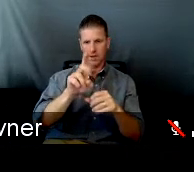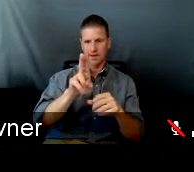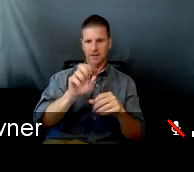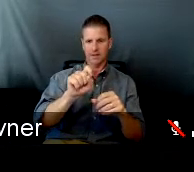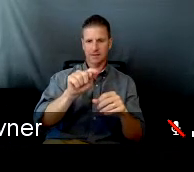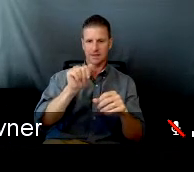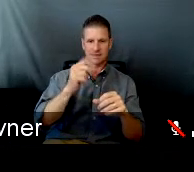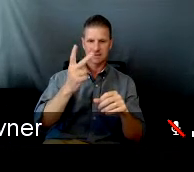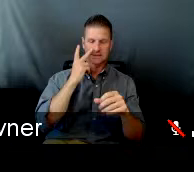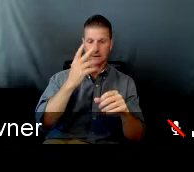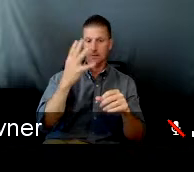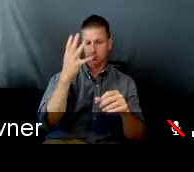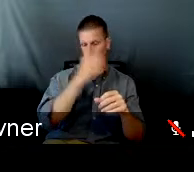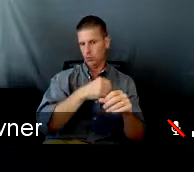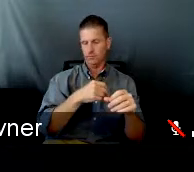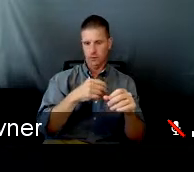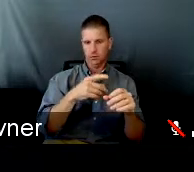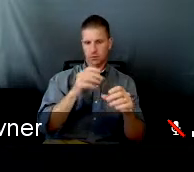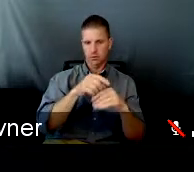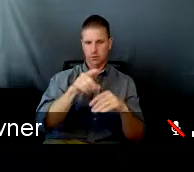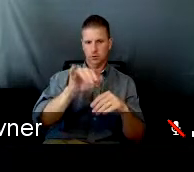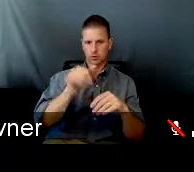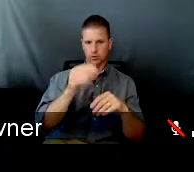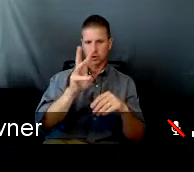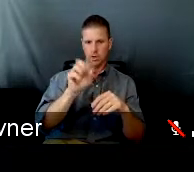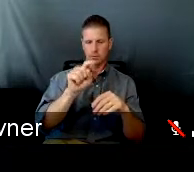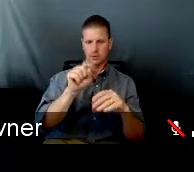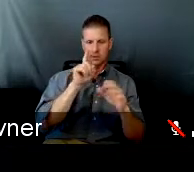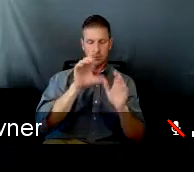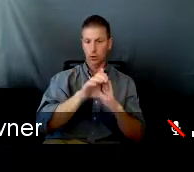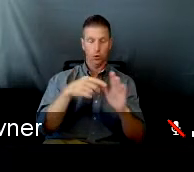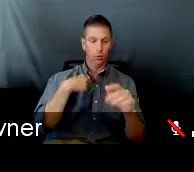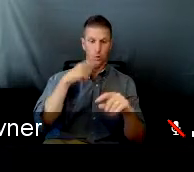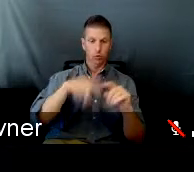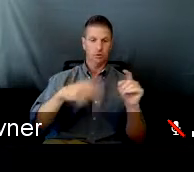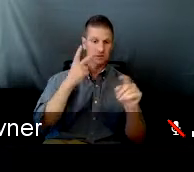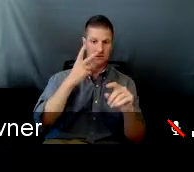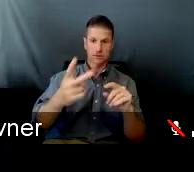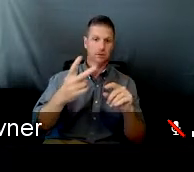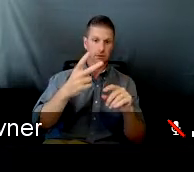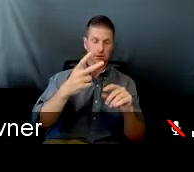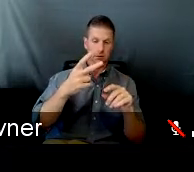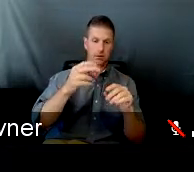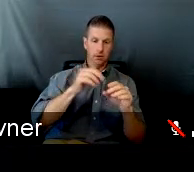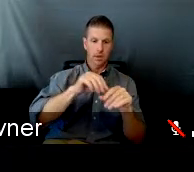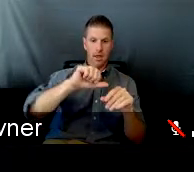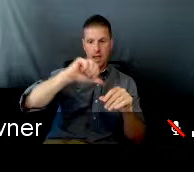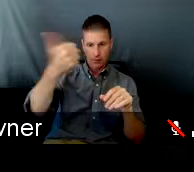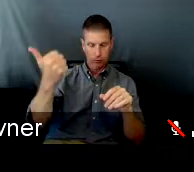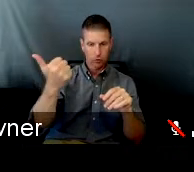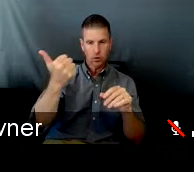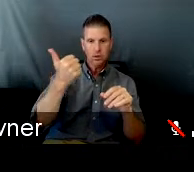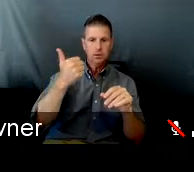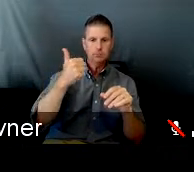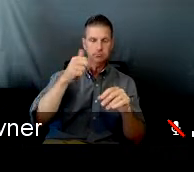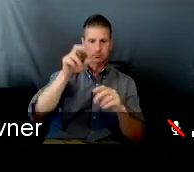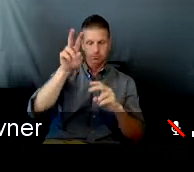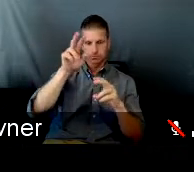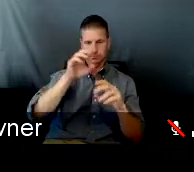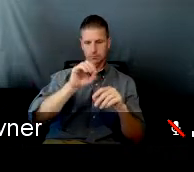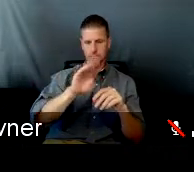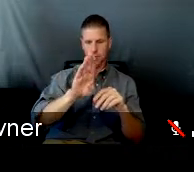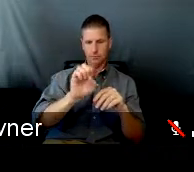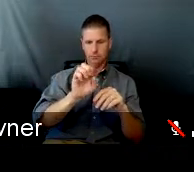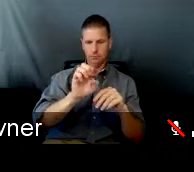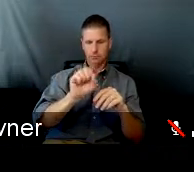see beautifully in this JWST image that we could not see in any of the other observatory images. The